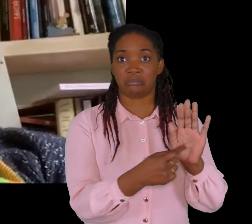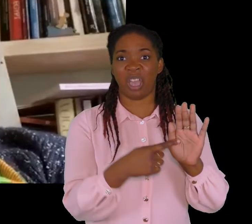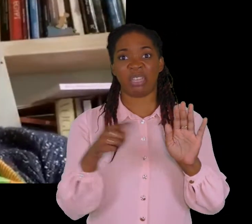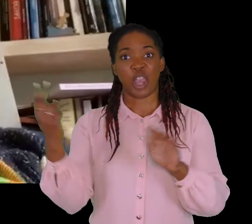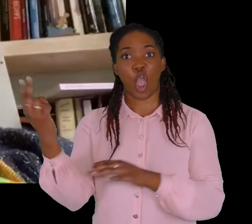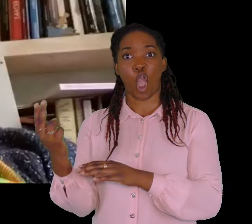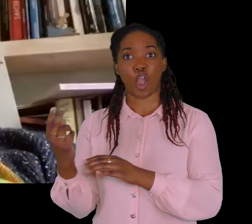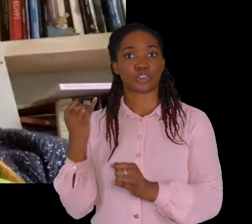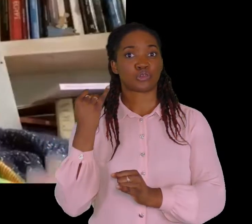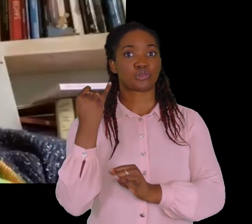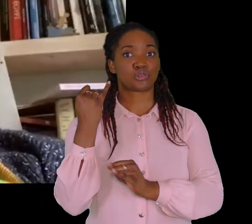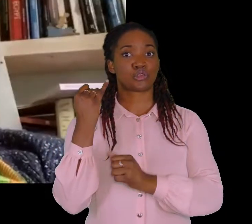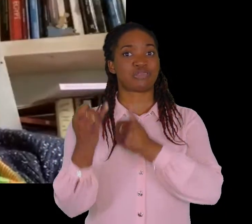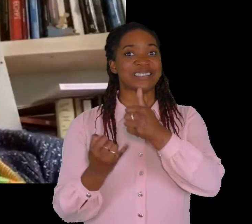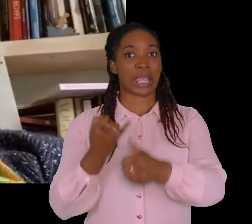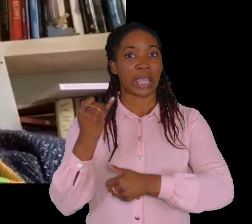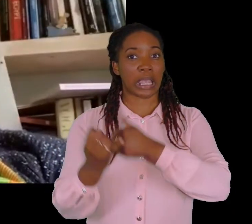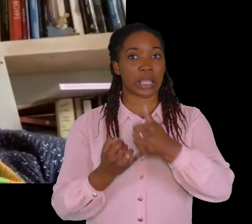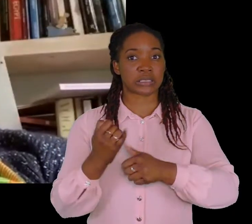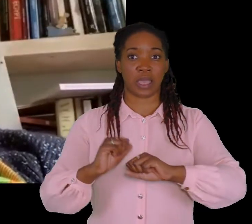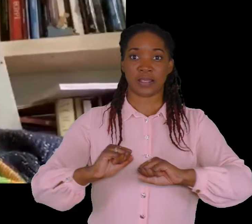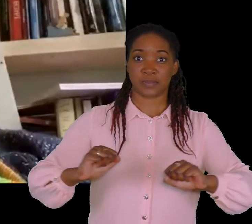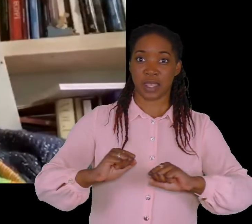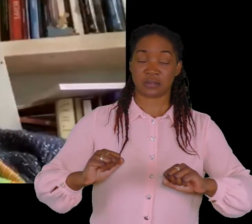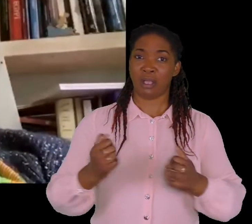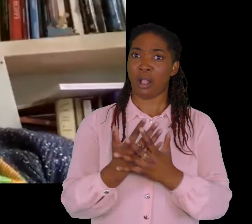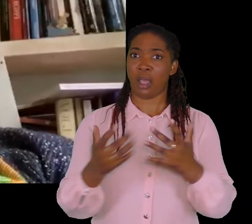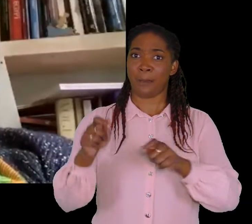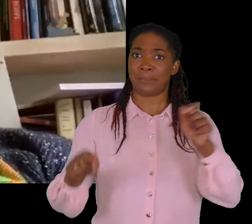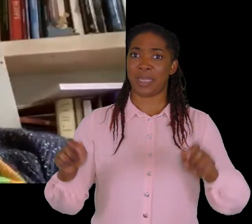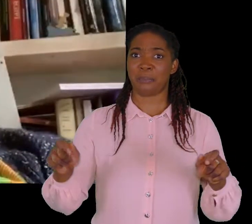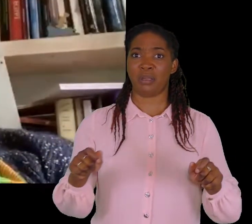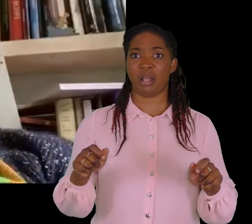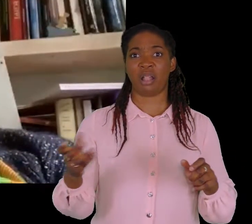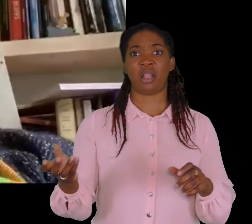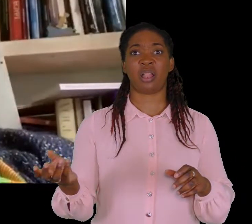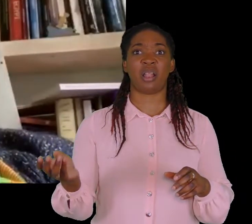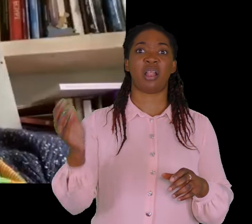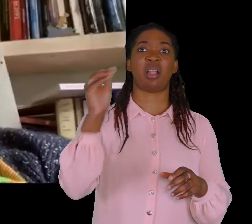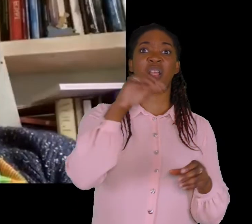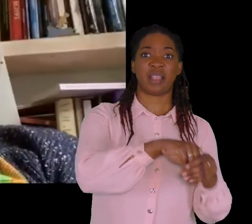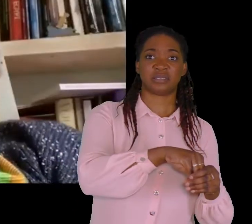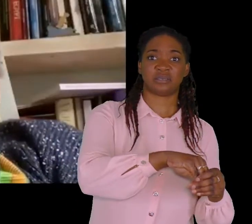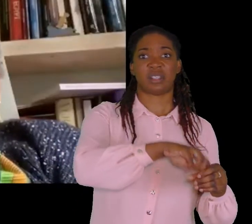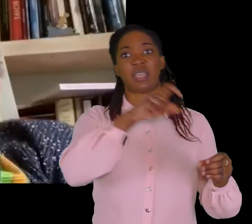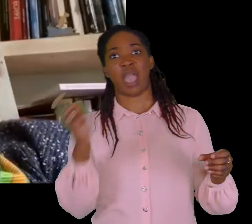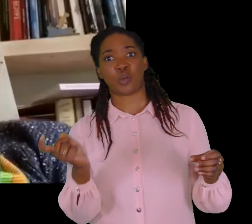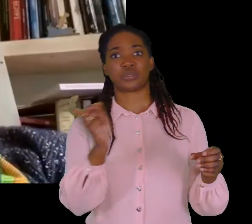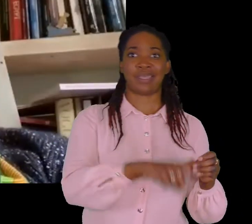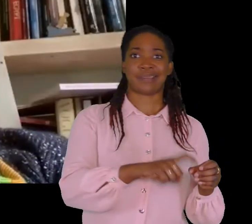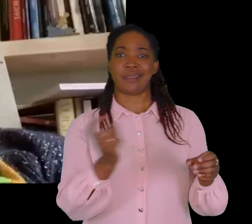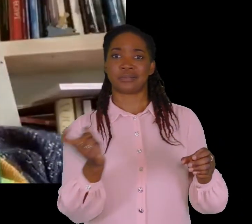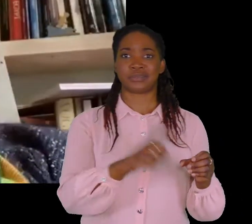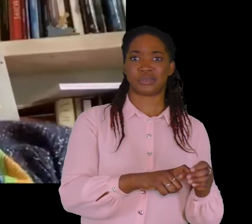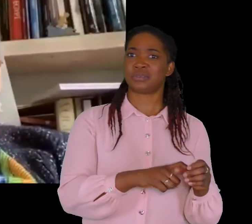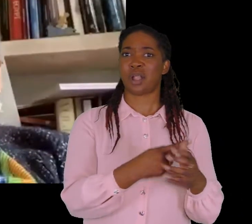spaces. A lot of people moved on from the Brixton Art Gallery. Mona Hatoum, and a lot of people have shown there and